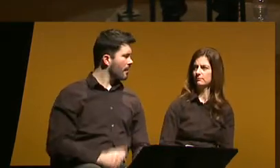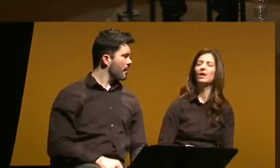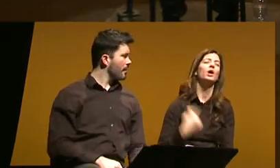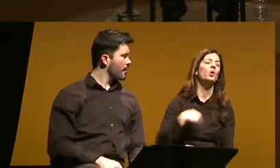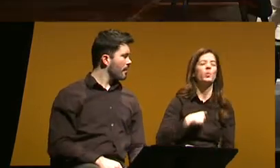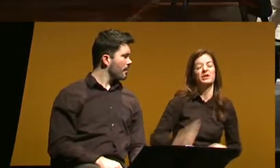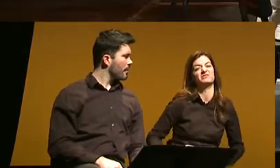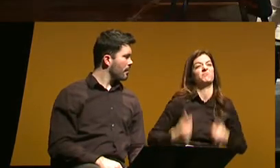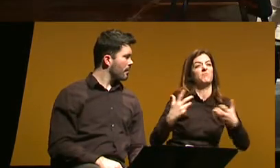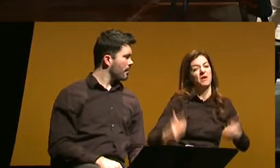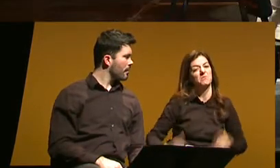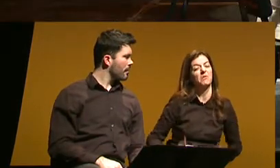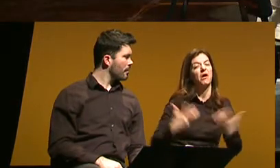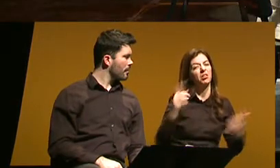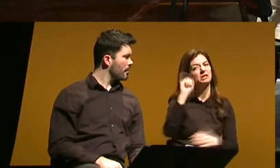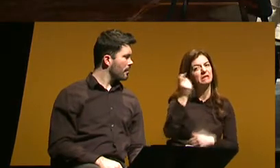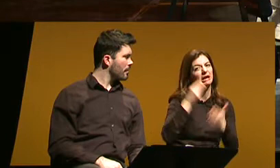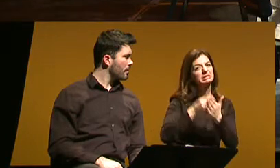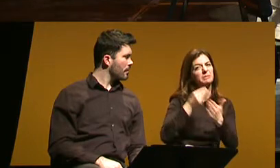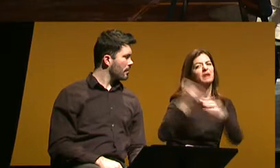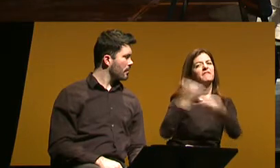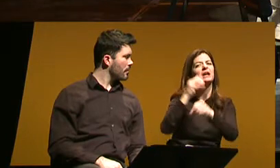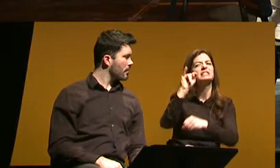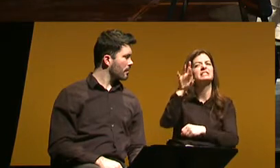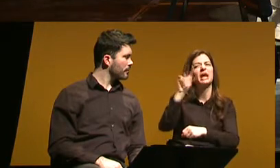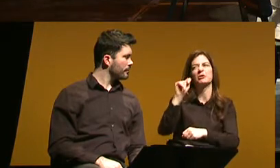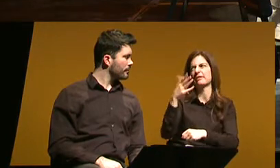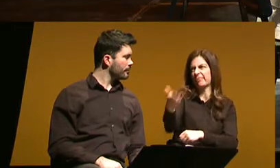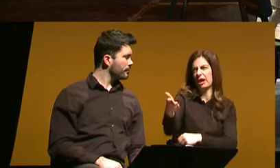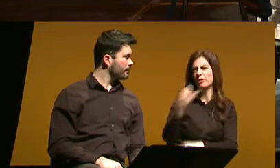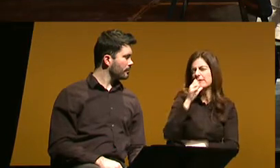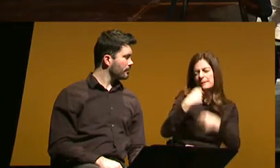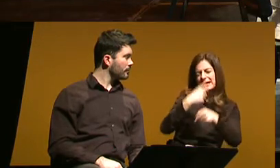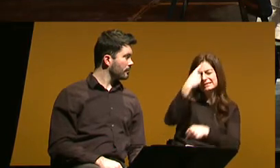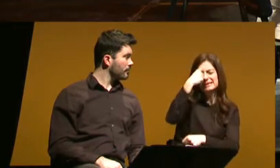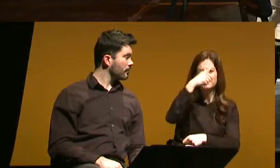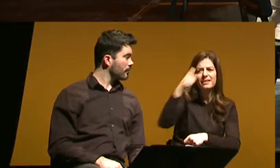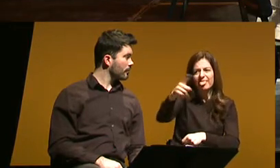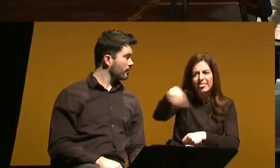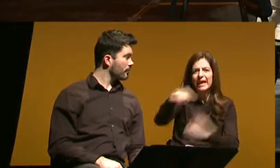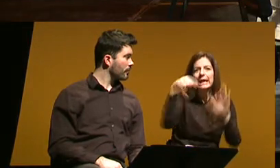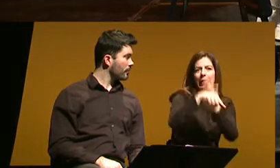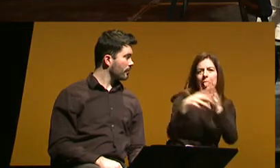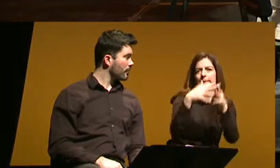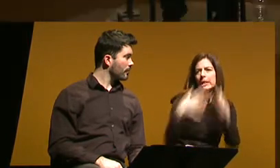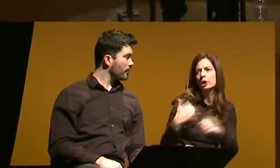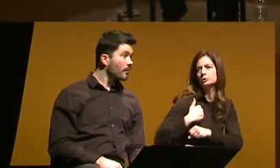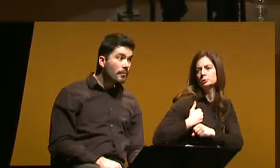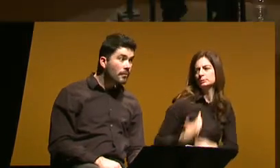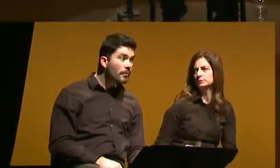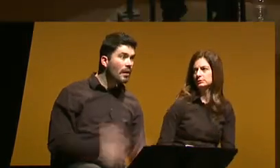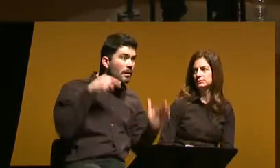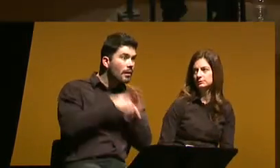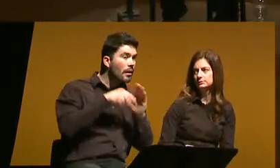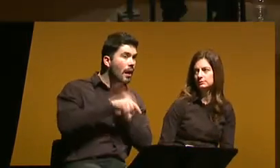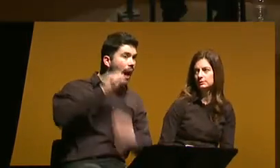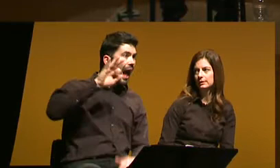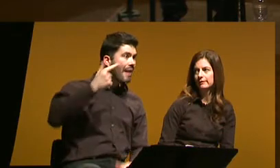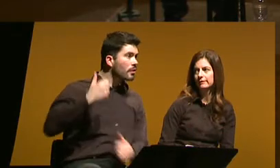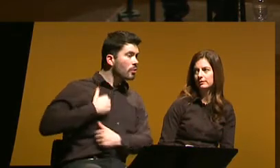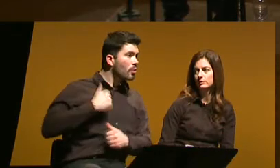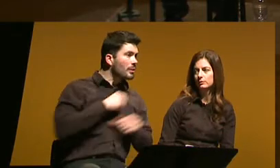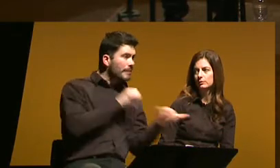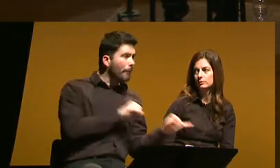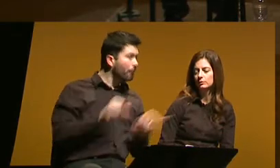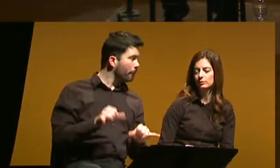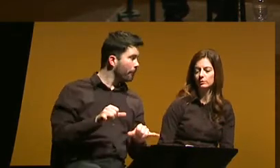spending a lot of our tax money fighting terrorists there. It doesn't make any sense because they kill American troops. They kill Afghan troops, too. Days